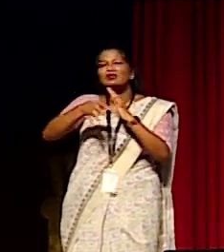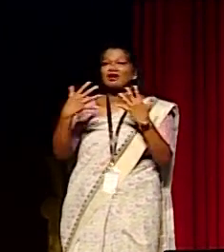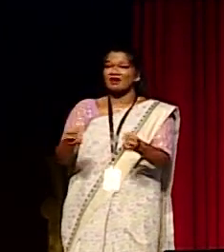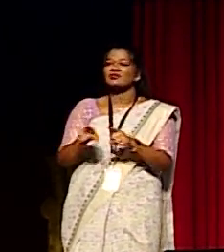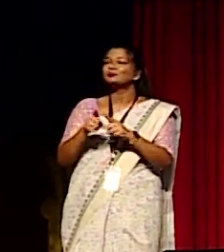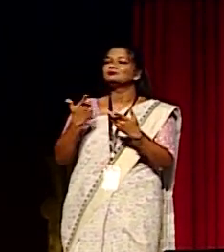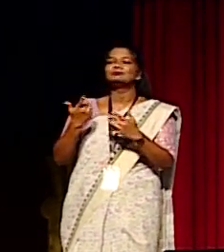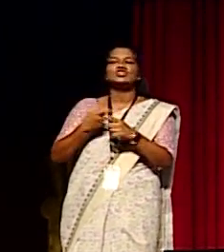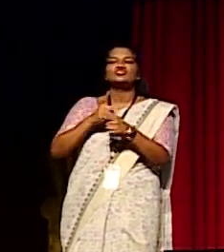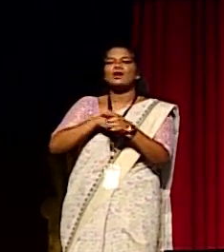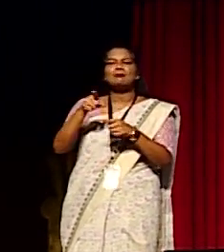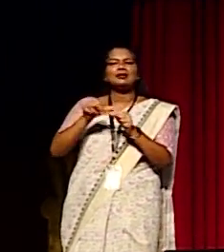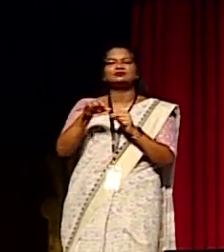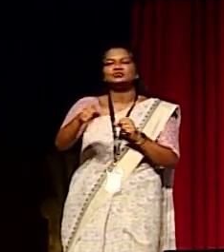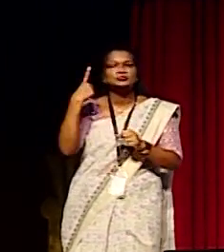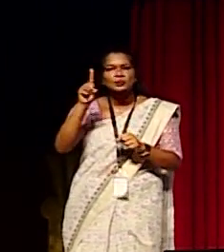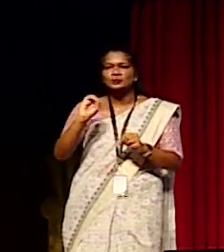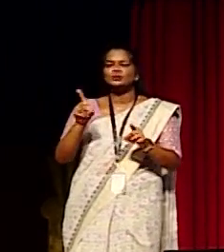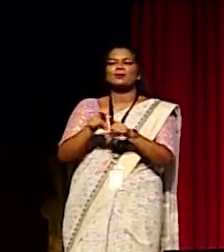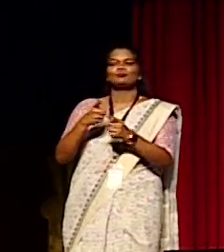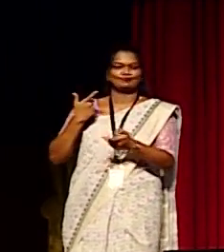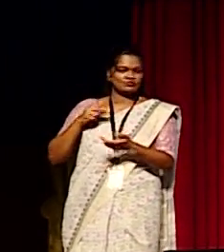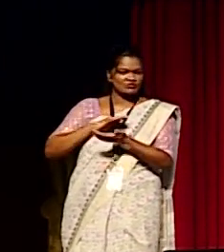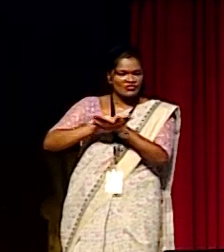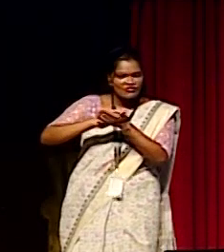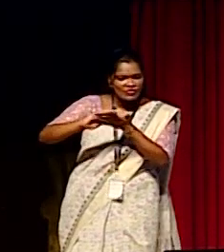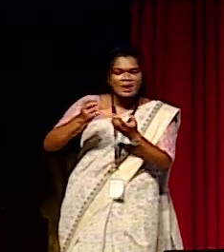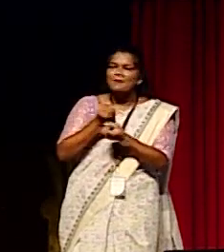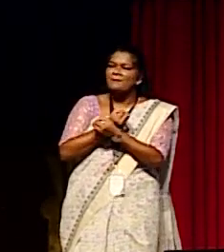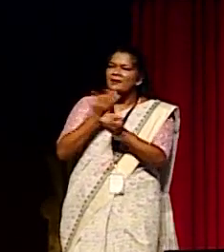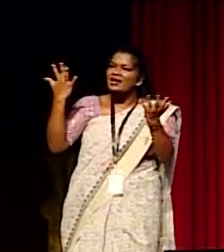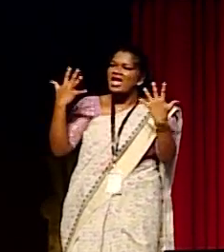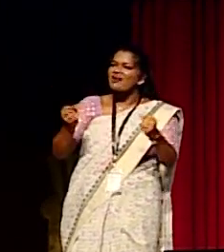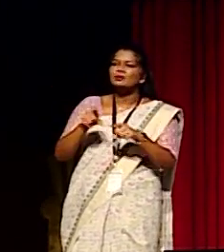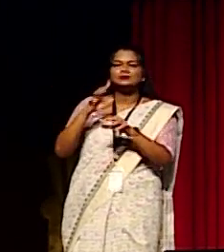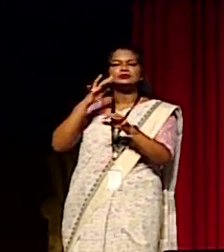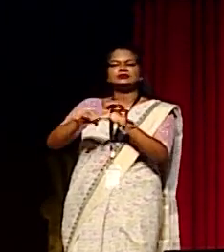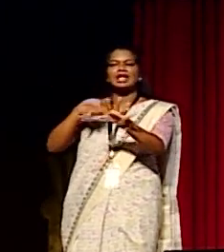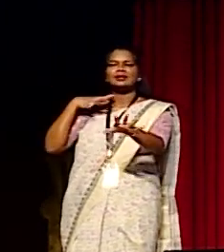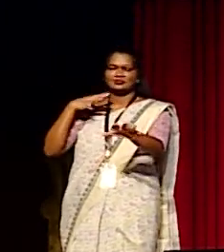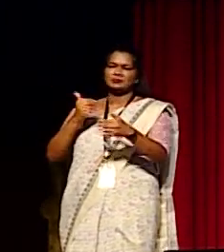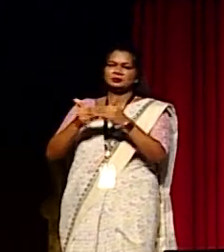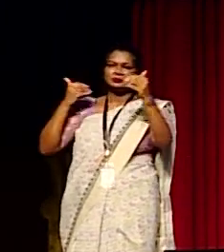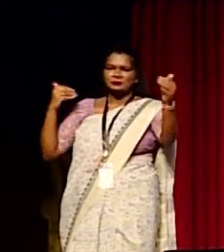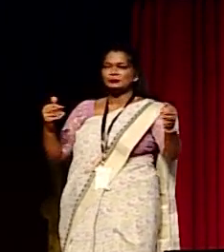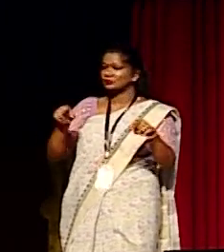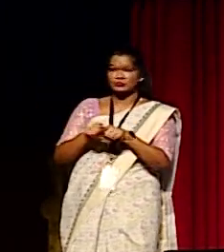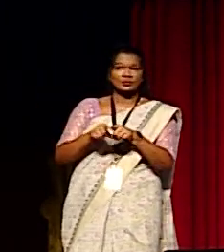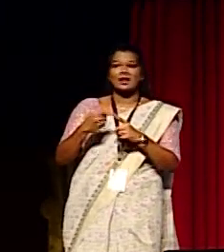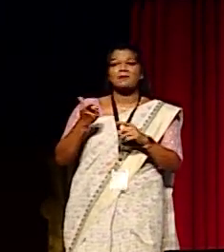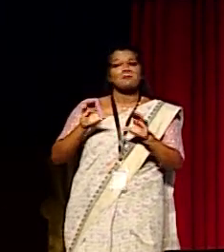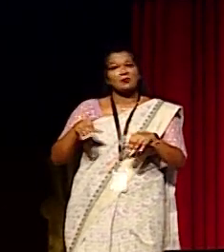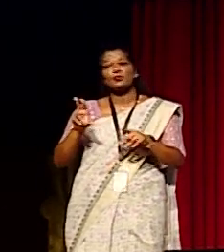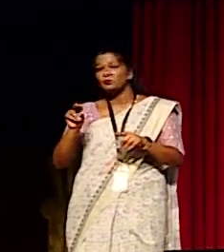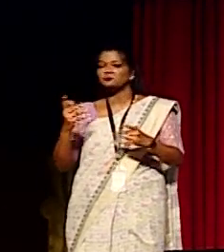to negotiate rugged terrain. They sit on the floor, as many of us in the cities do too, and they may or may not